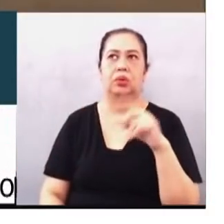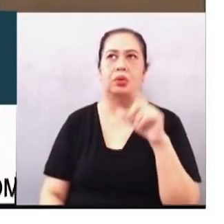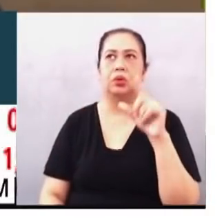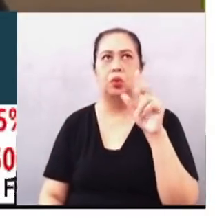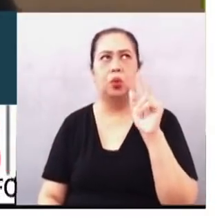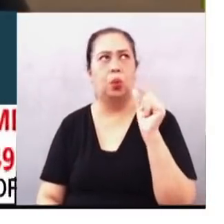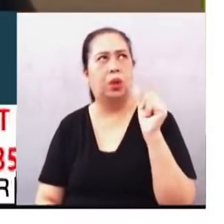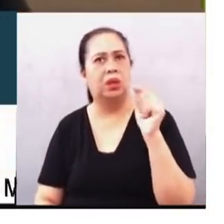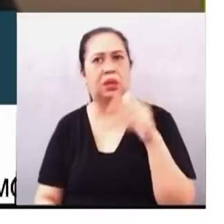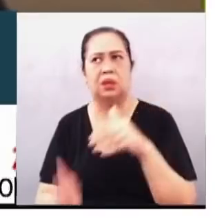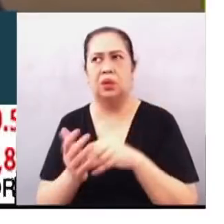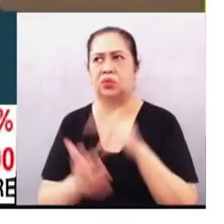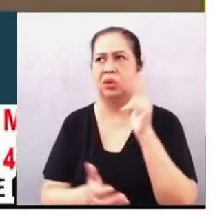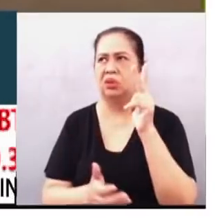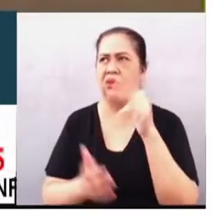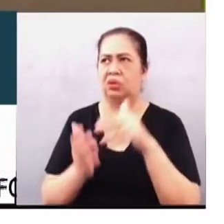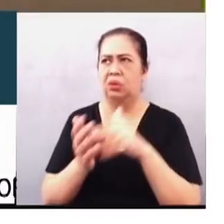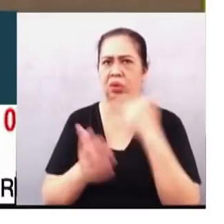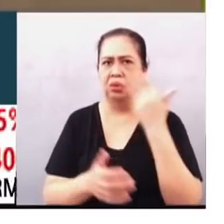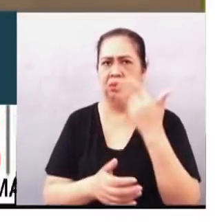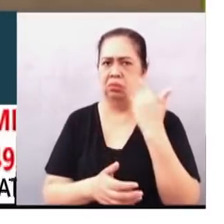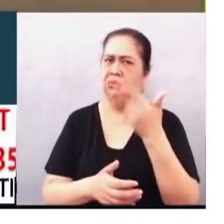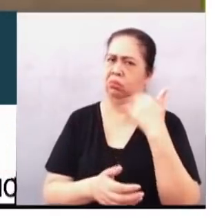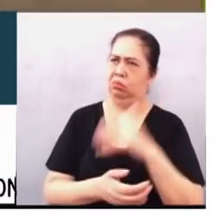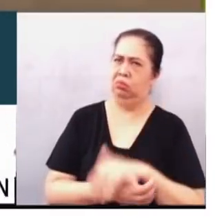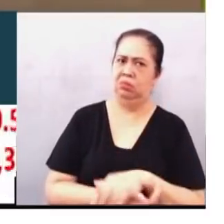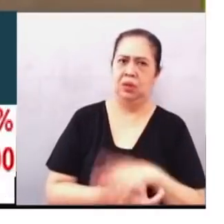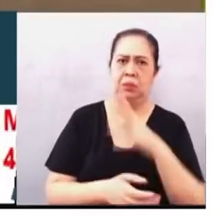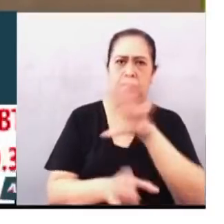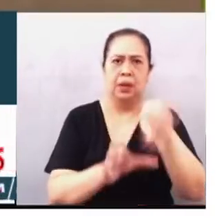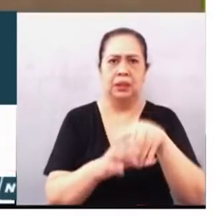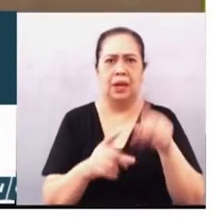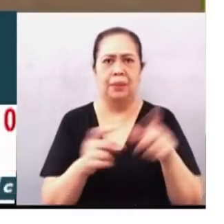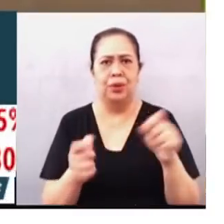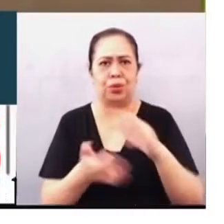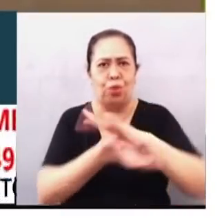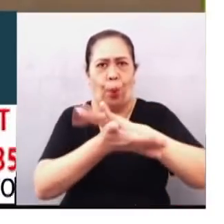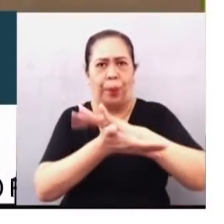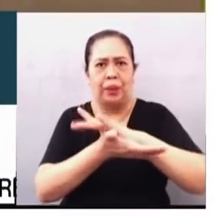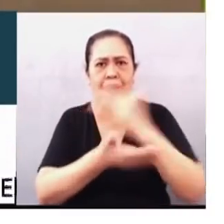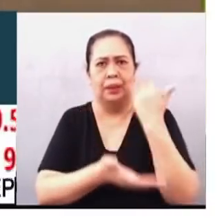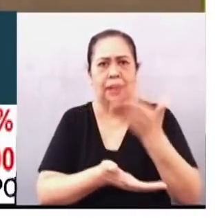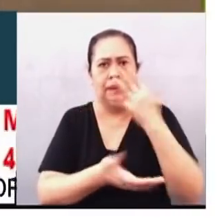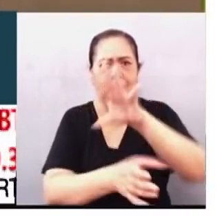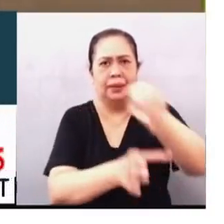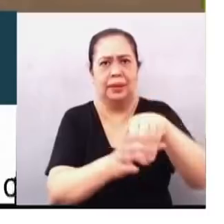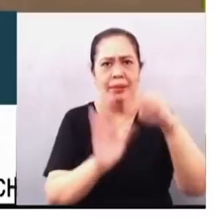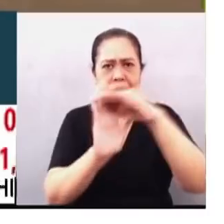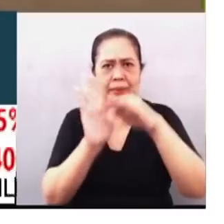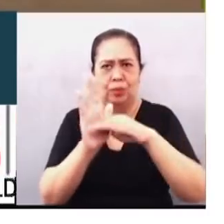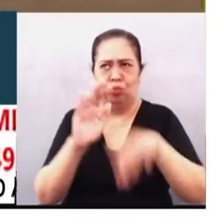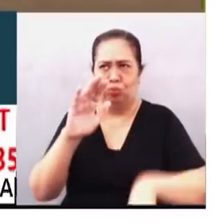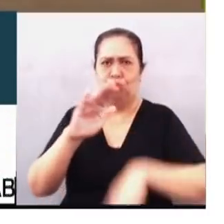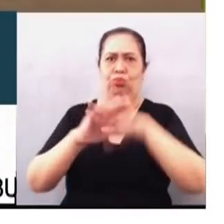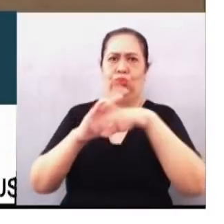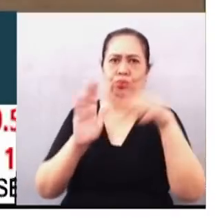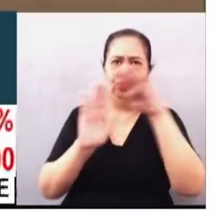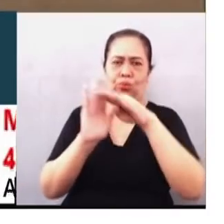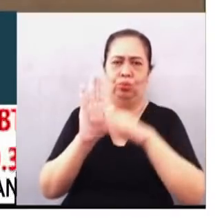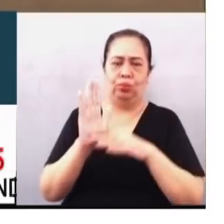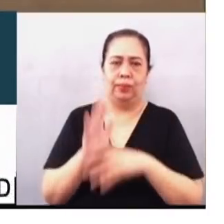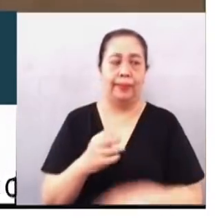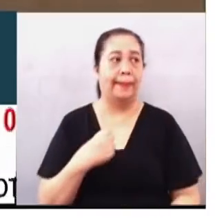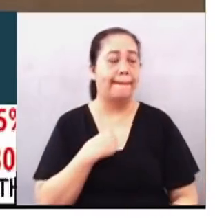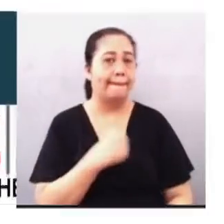20,000 or 30,000 na namatay, baka sinama niyo yung mga COVID deaths dyan. Kaya umabot na ganun. Senator, I want